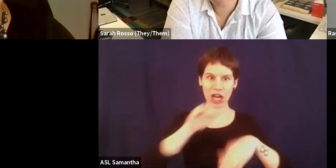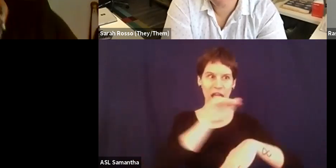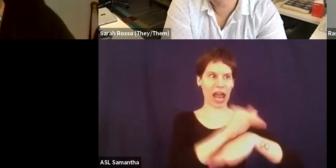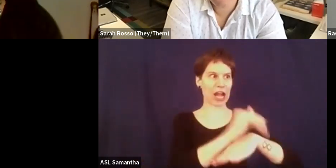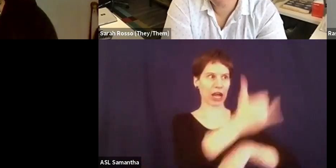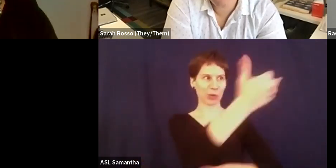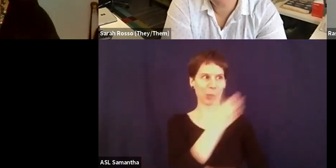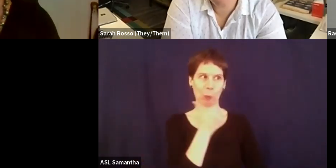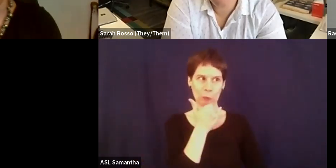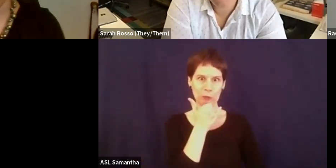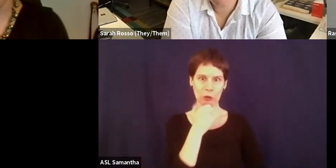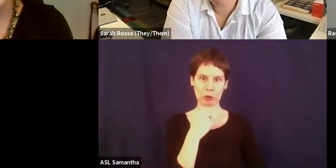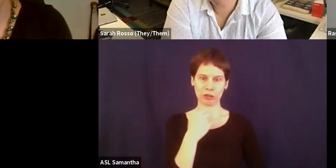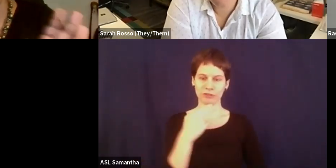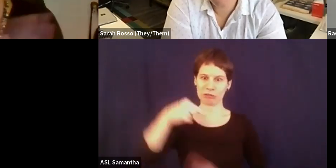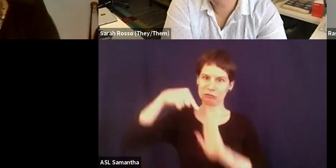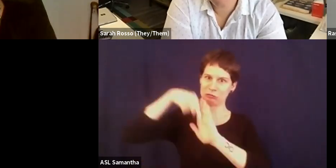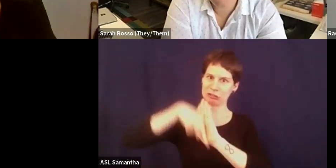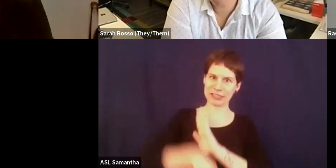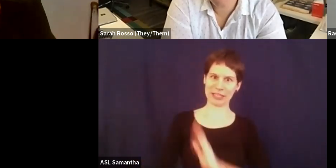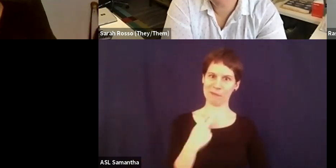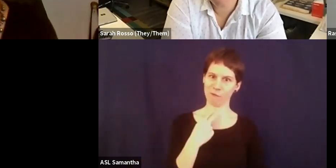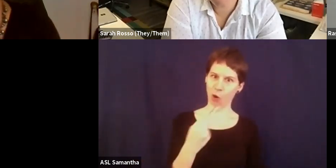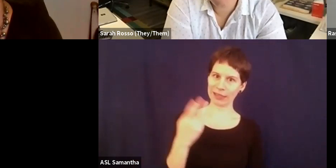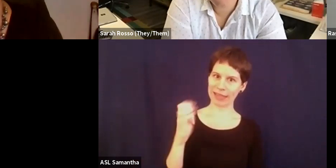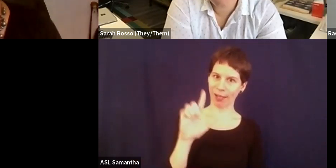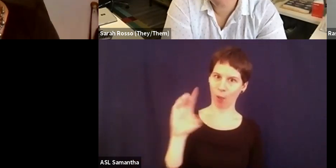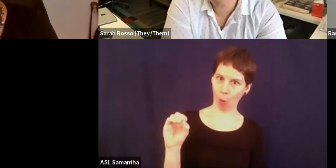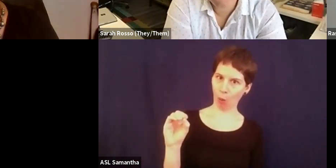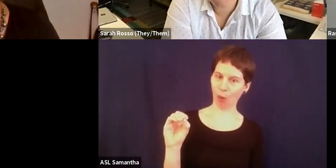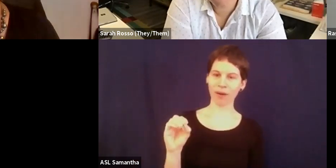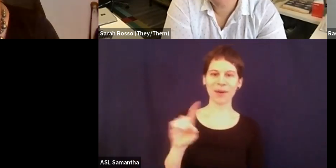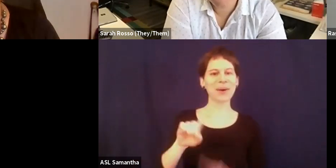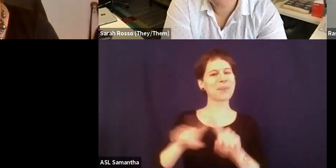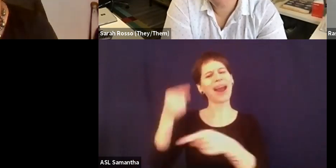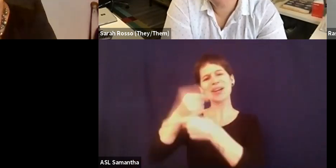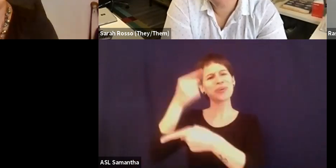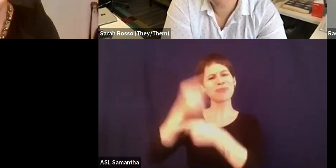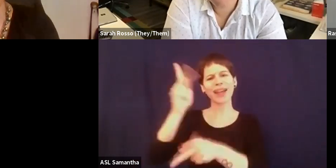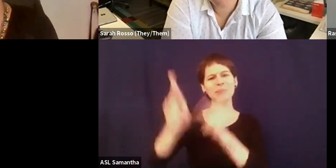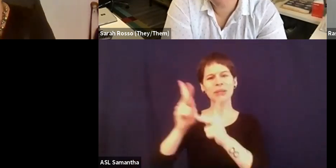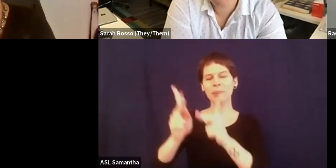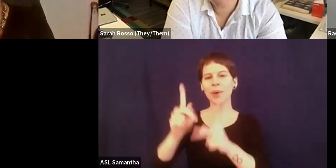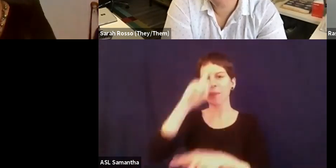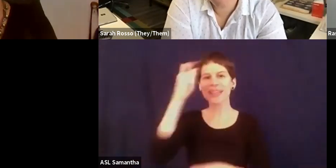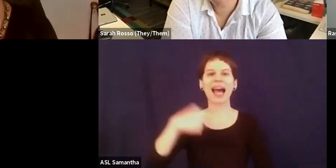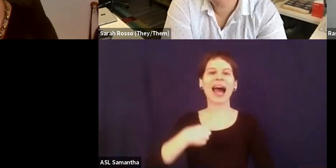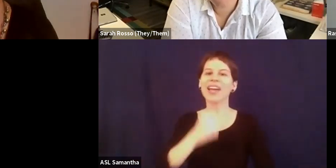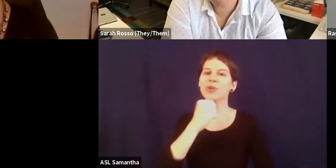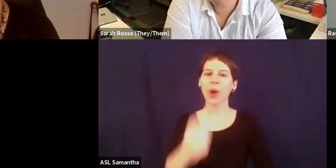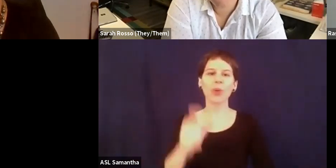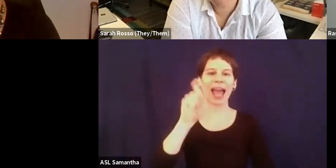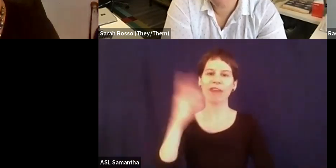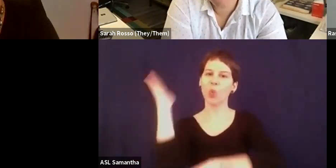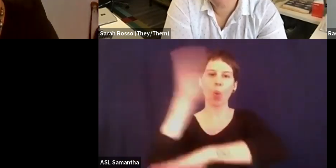night, hello, but I still correct people because I don't have to correct people all day, and that's my suggestion for people who don't